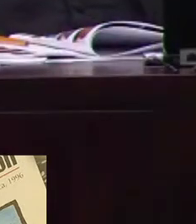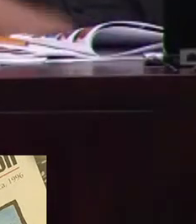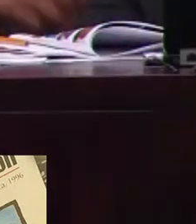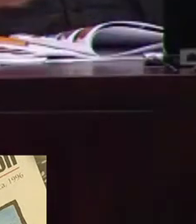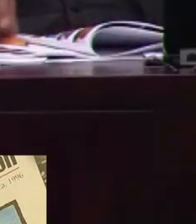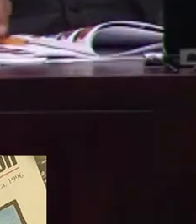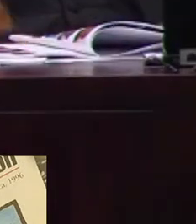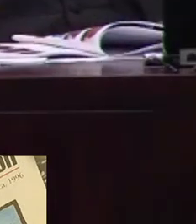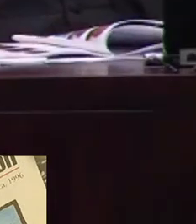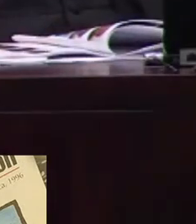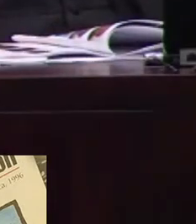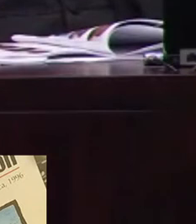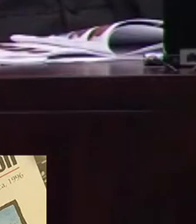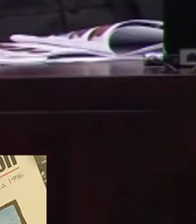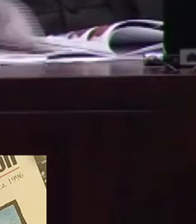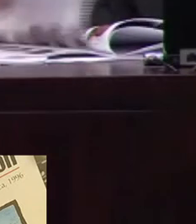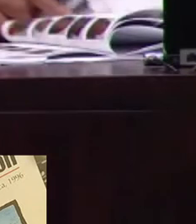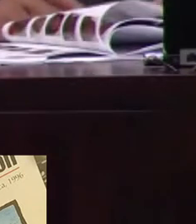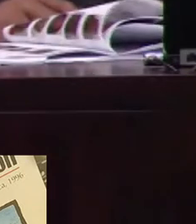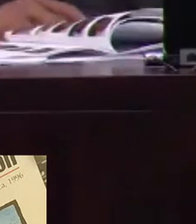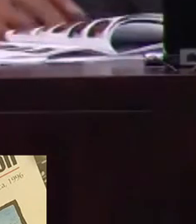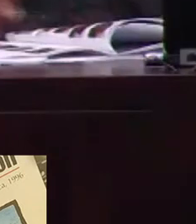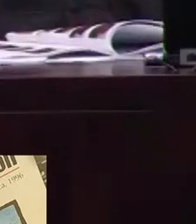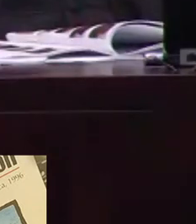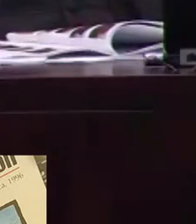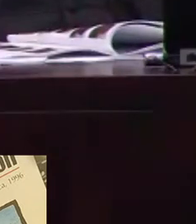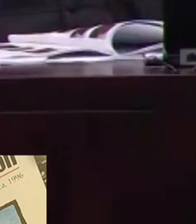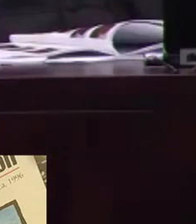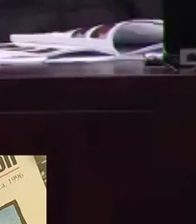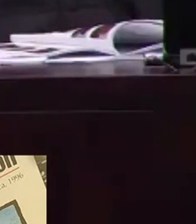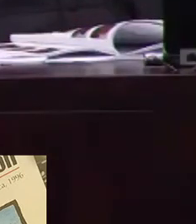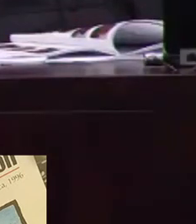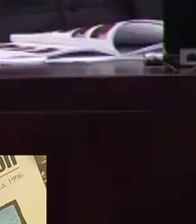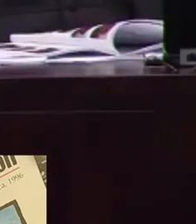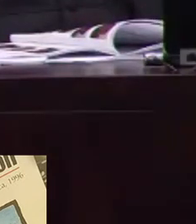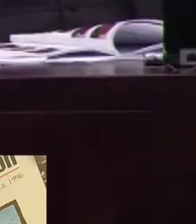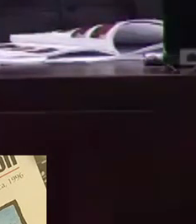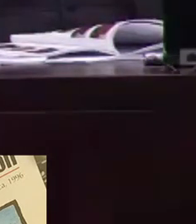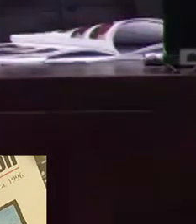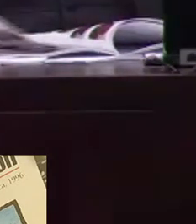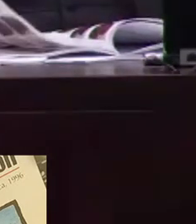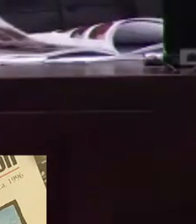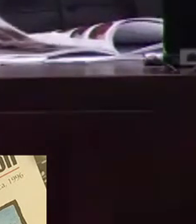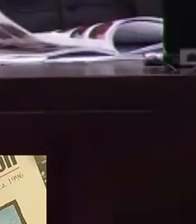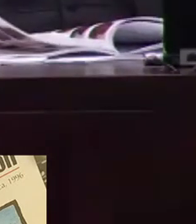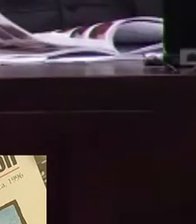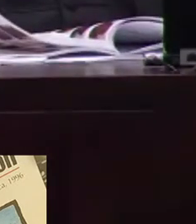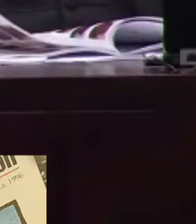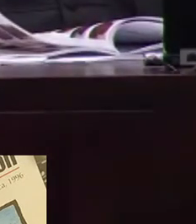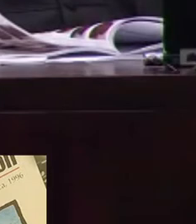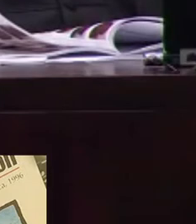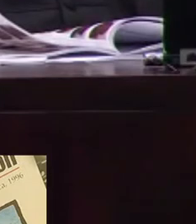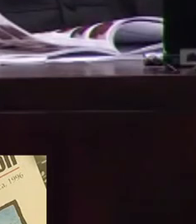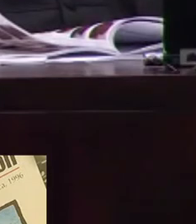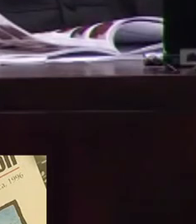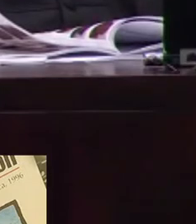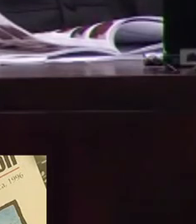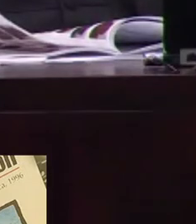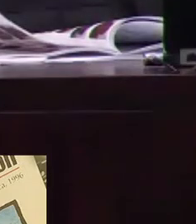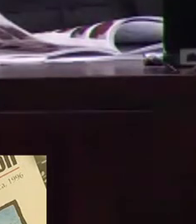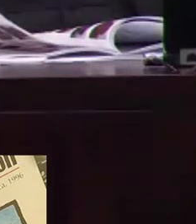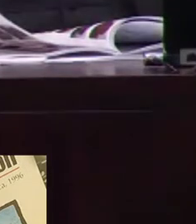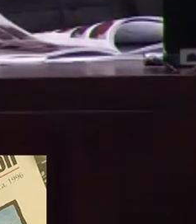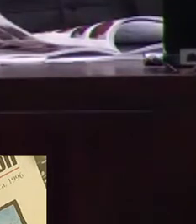household and are deprived of their rights to own land in many countries, particularly in rural areas.